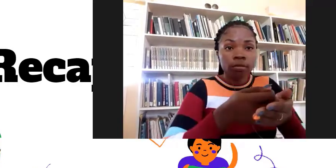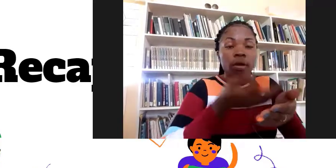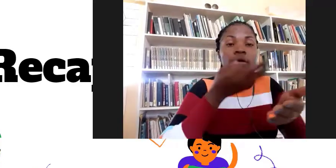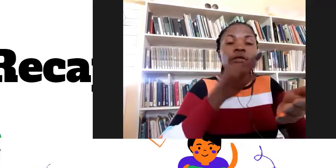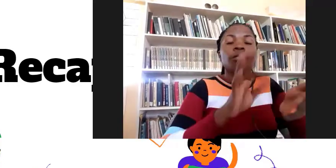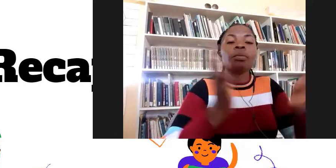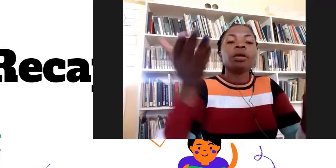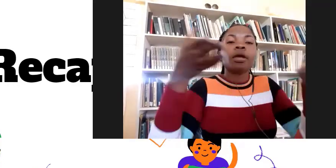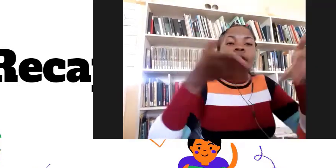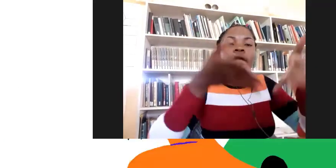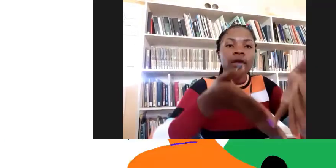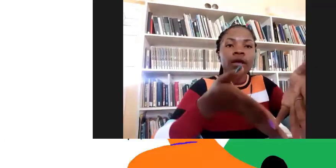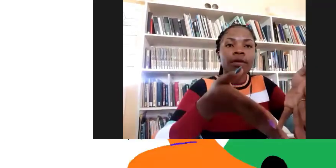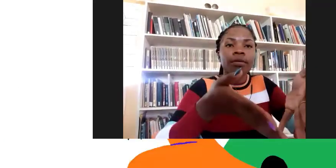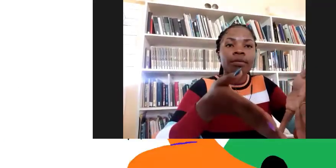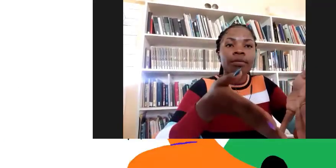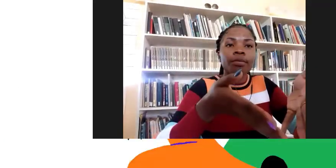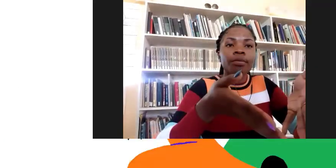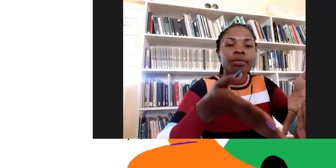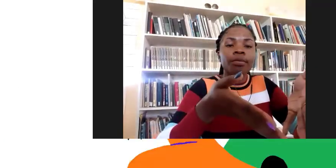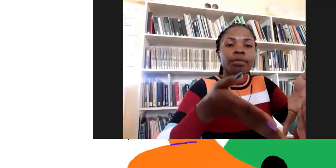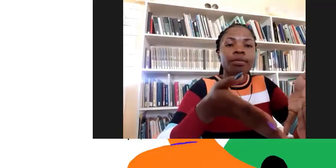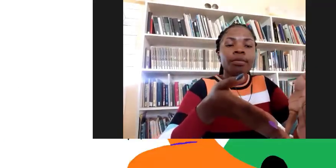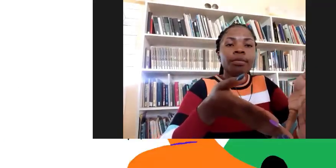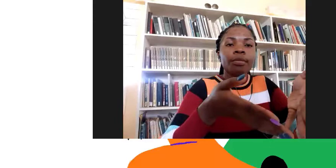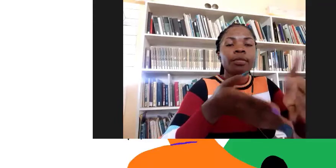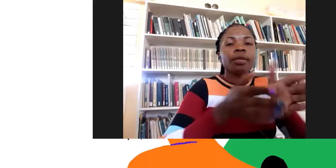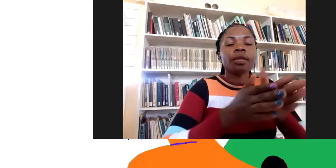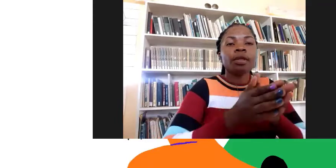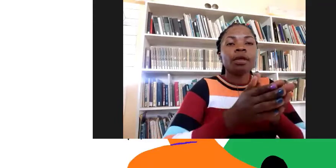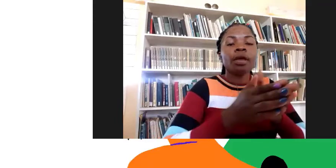class. I have been your teacher,